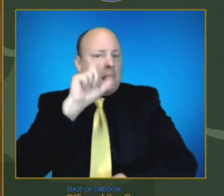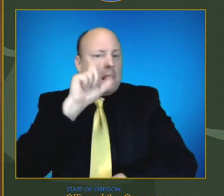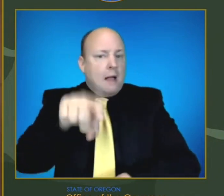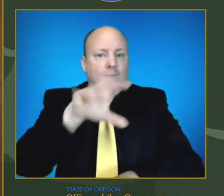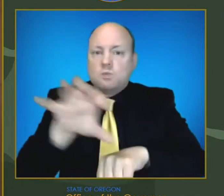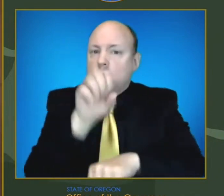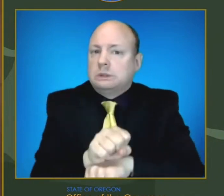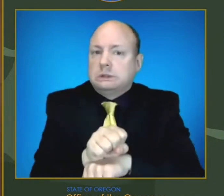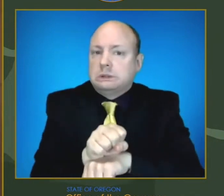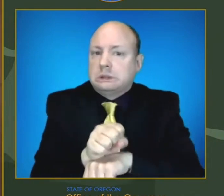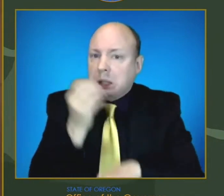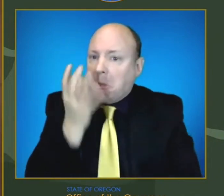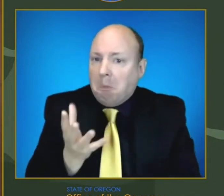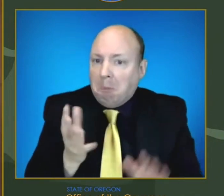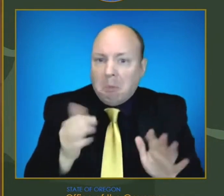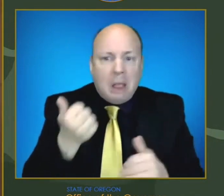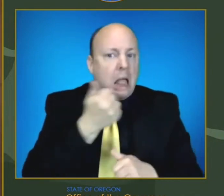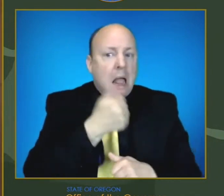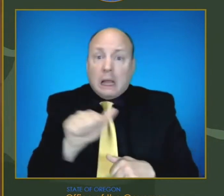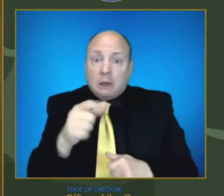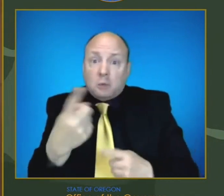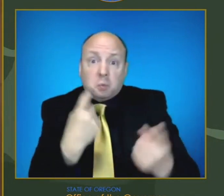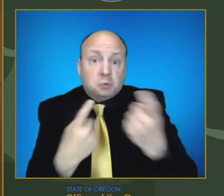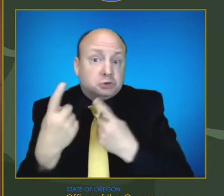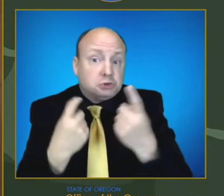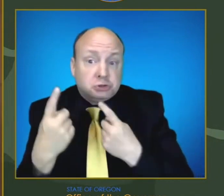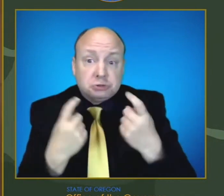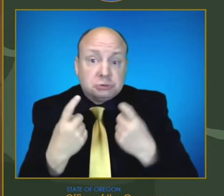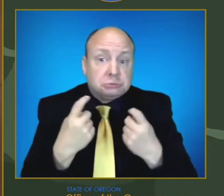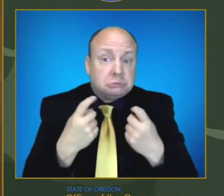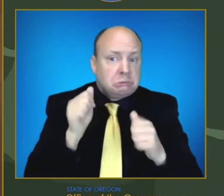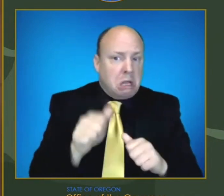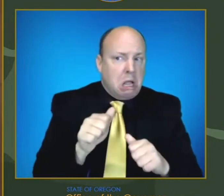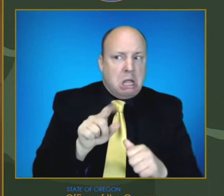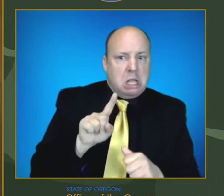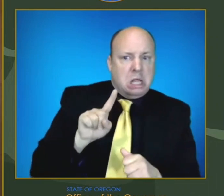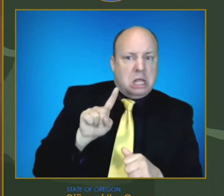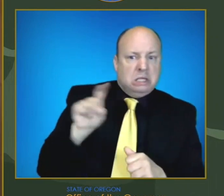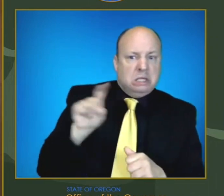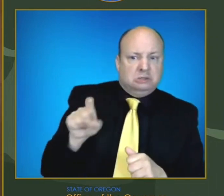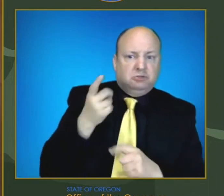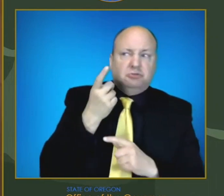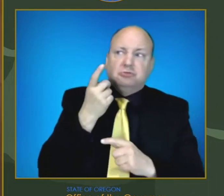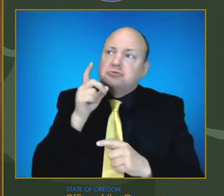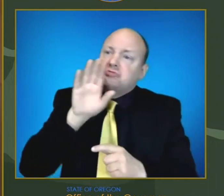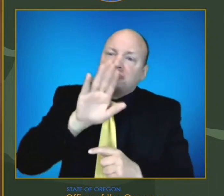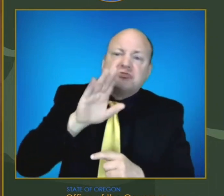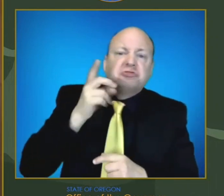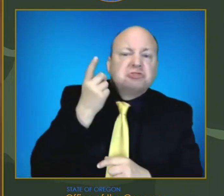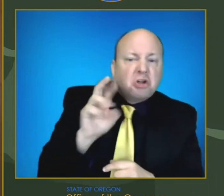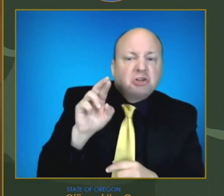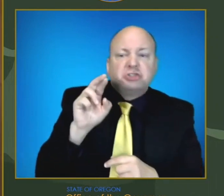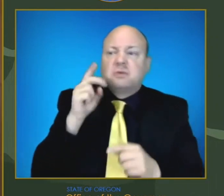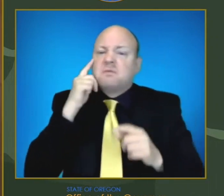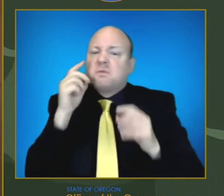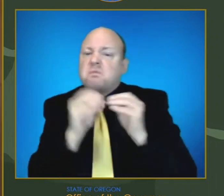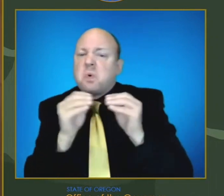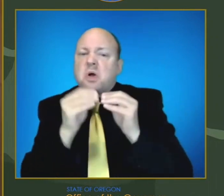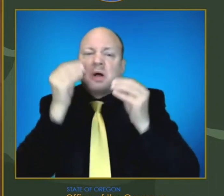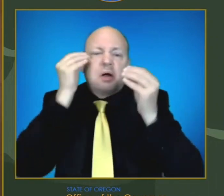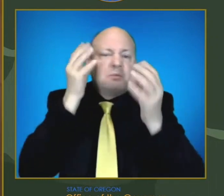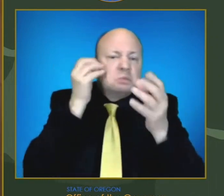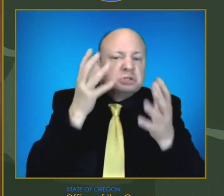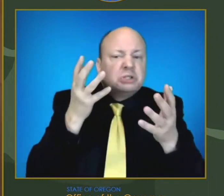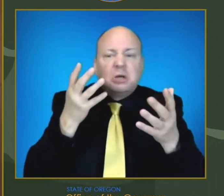the vaccine, go ahead and get your questions answered. Call your healthcare provider or drop by your local pharmacy